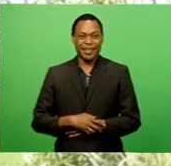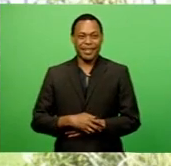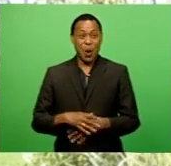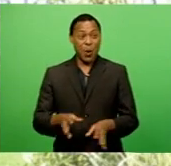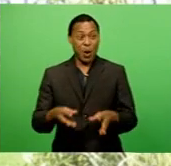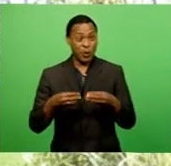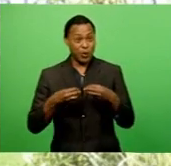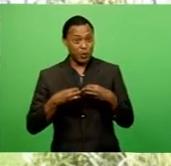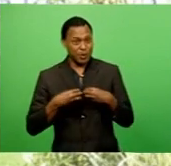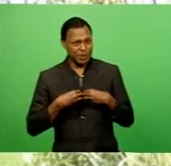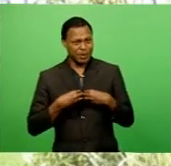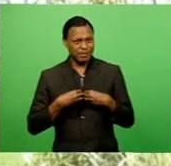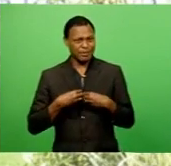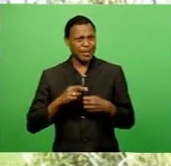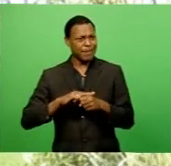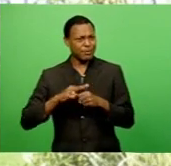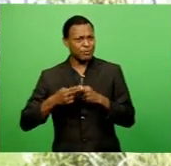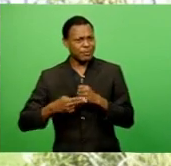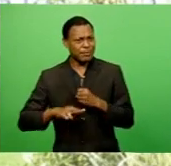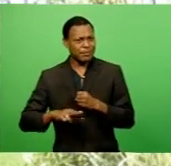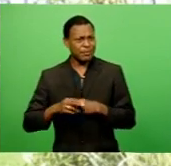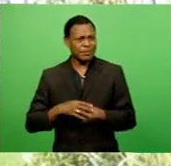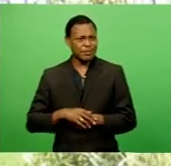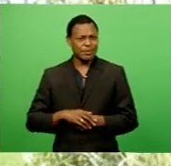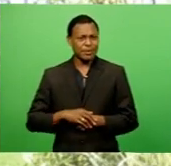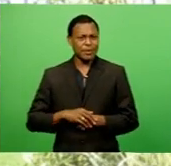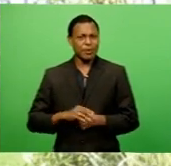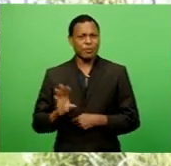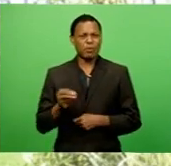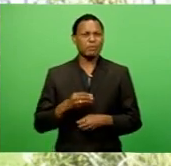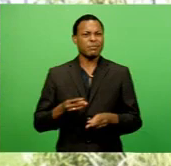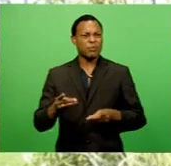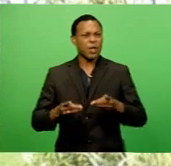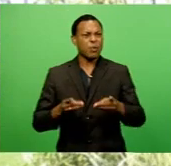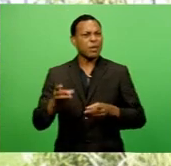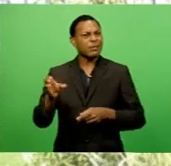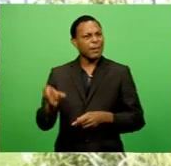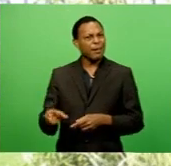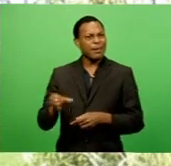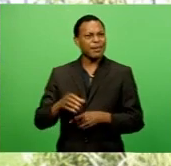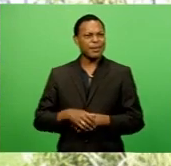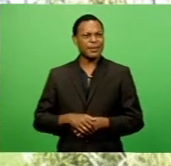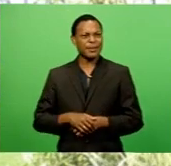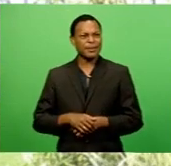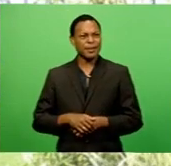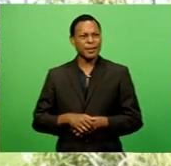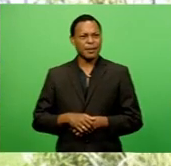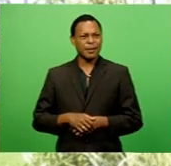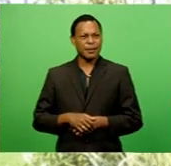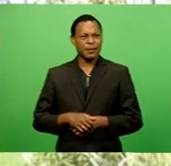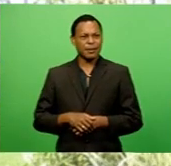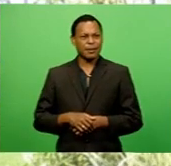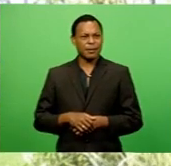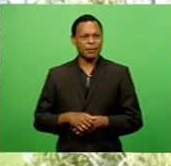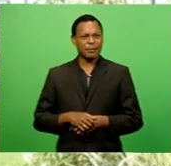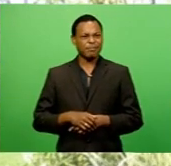the flying news from my director and my Pacific lead, Mr. Luke Johnstone and Eric